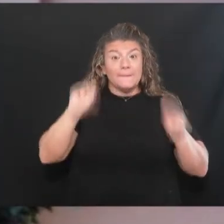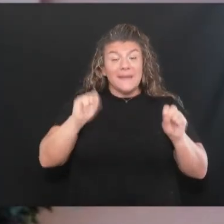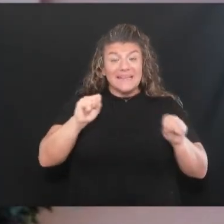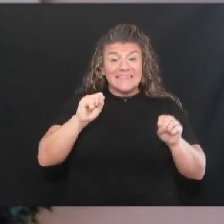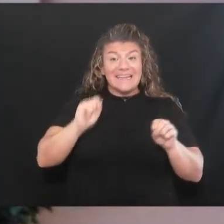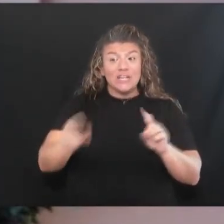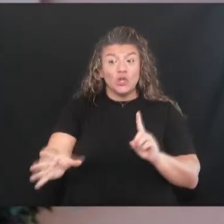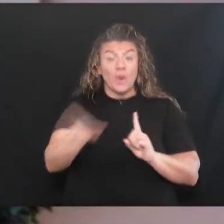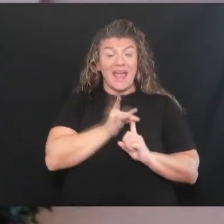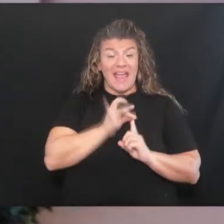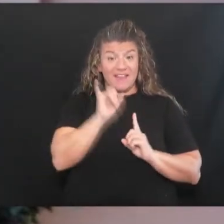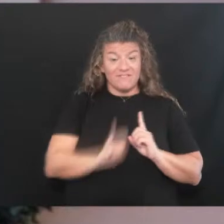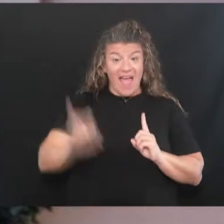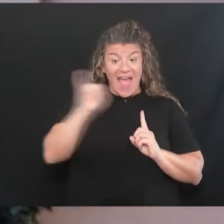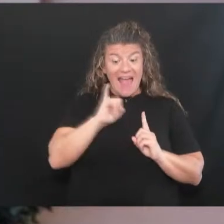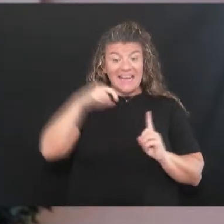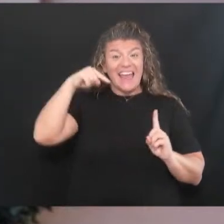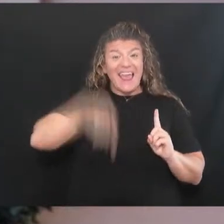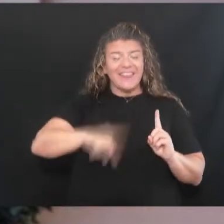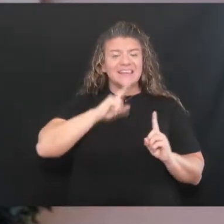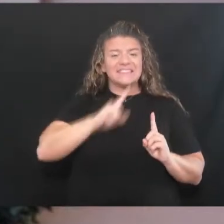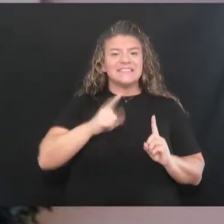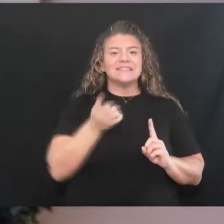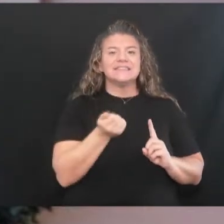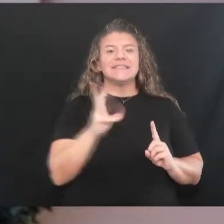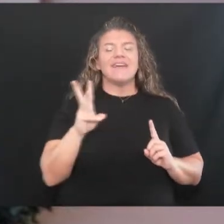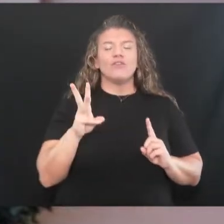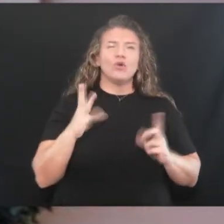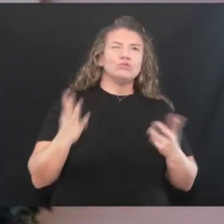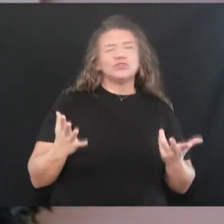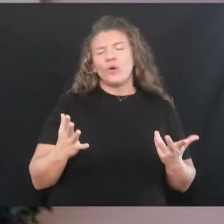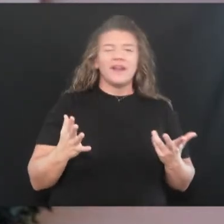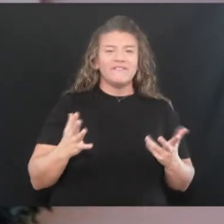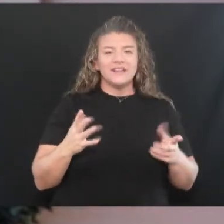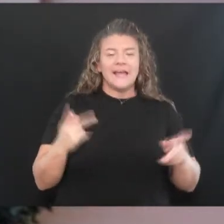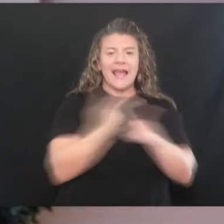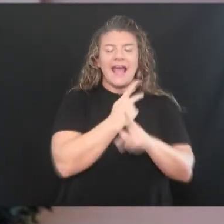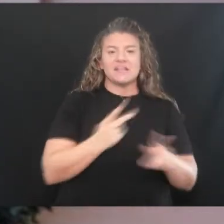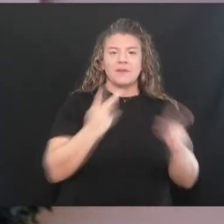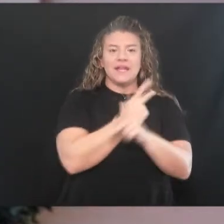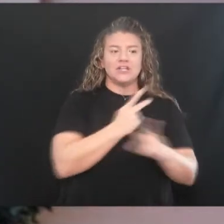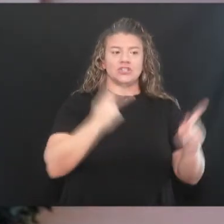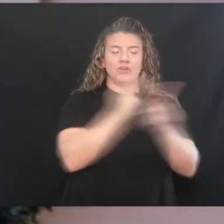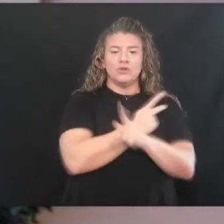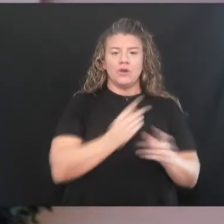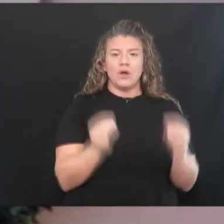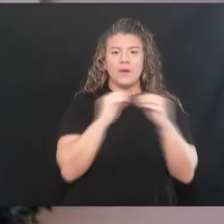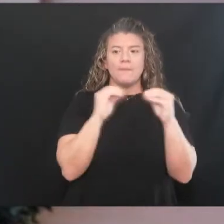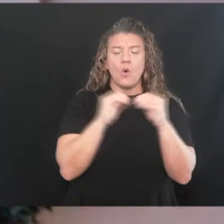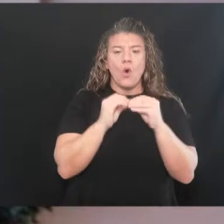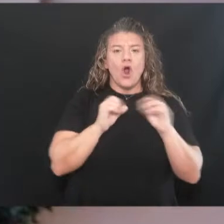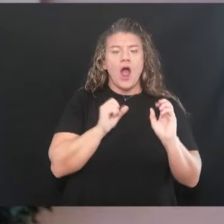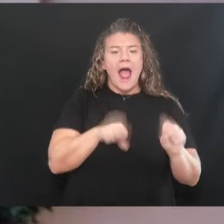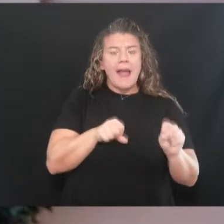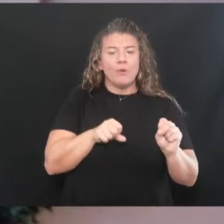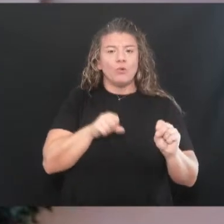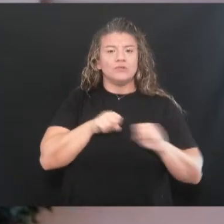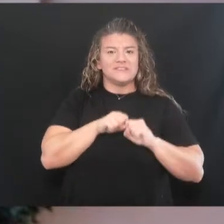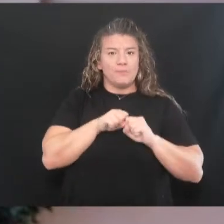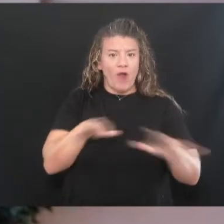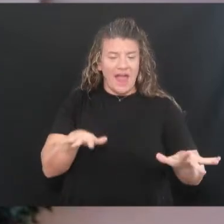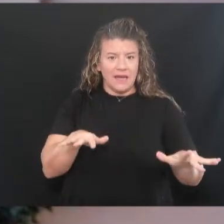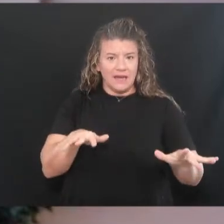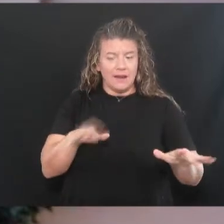infect, this is a several sort of exponential fold more able to spread, as